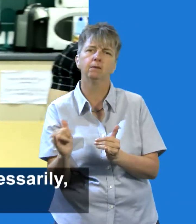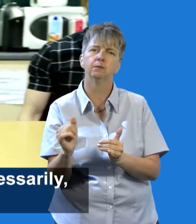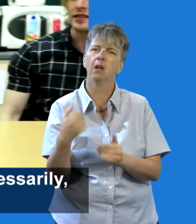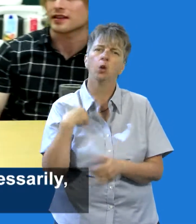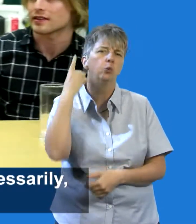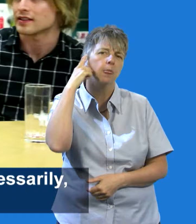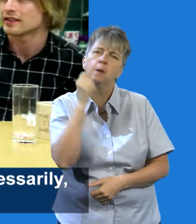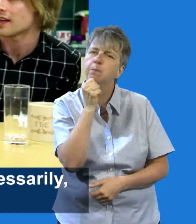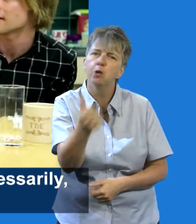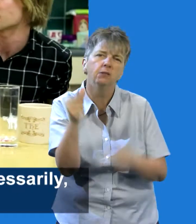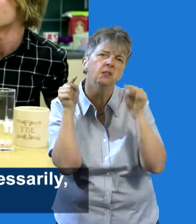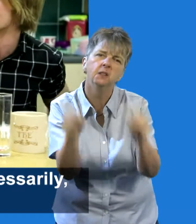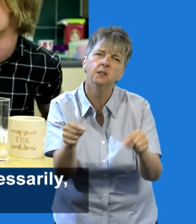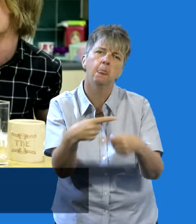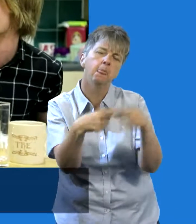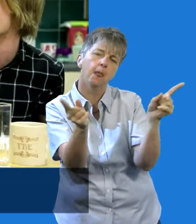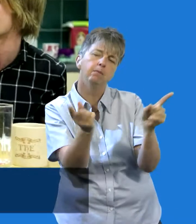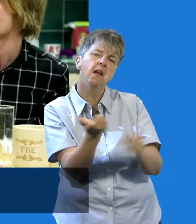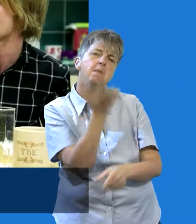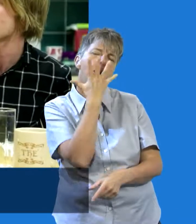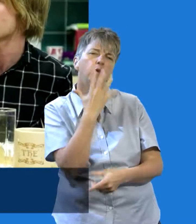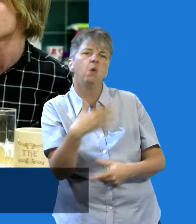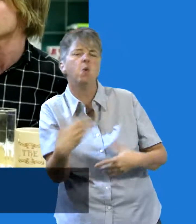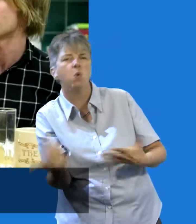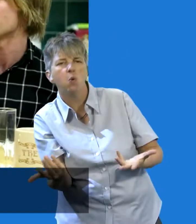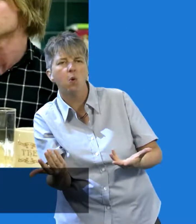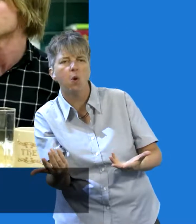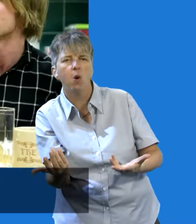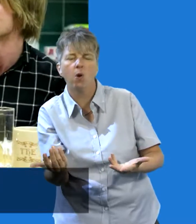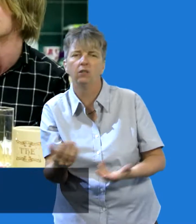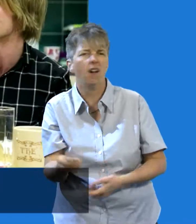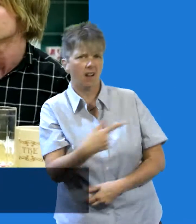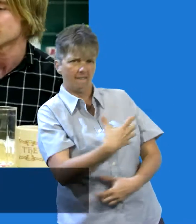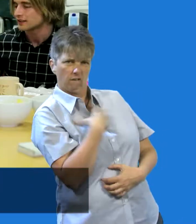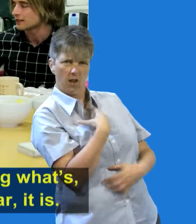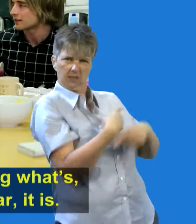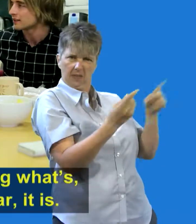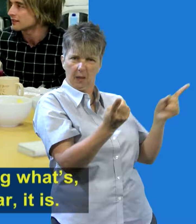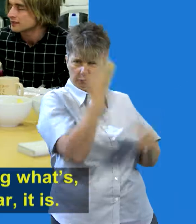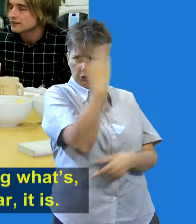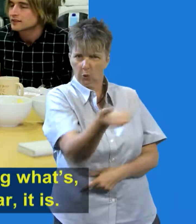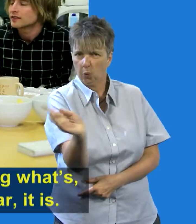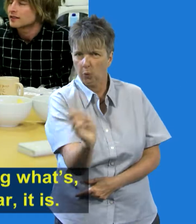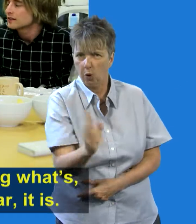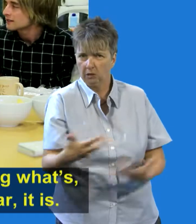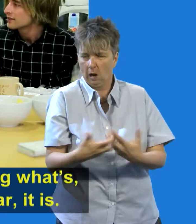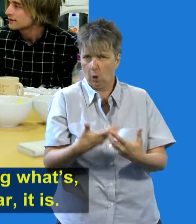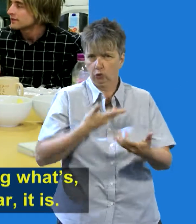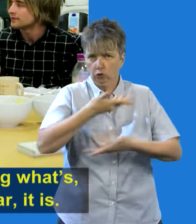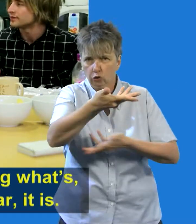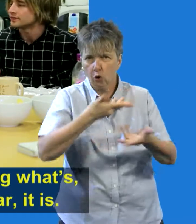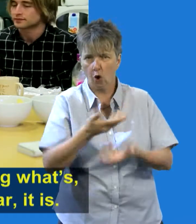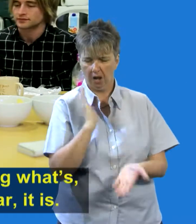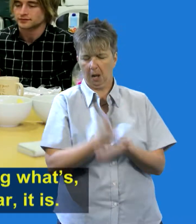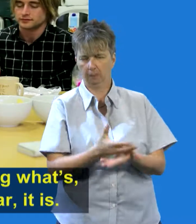sometimes don't think it's necessarily intentionally malicious. No, it's not. It's quite a subconscious thing, They're I think. frightened of not Yeah. knowing how to